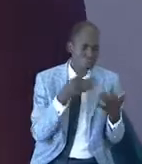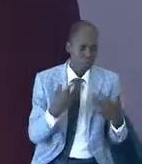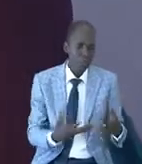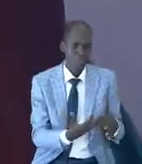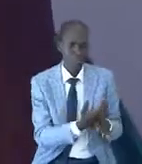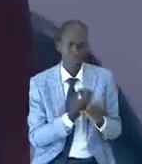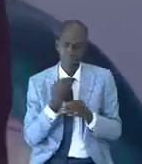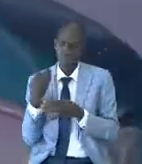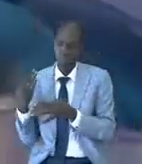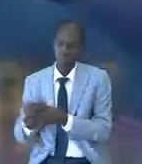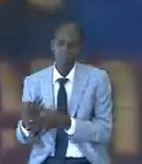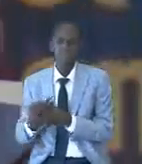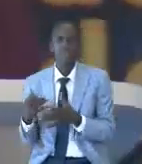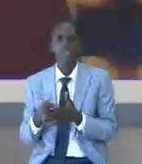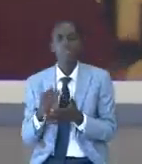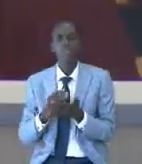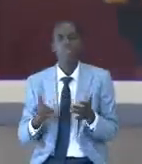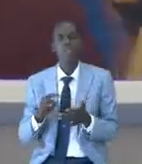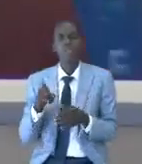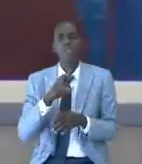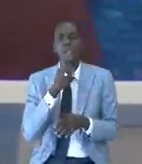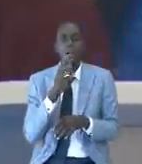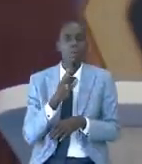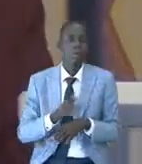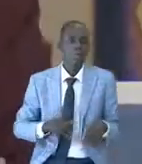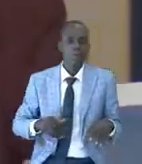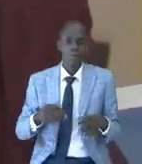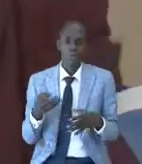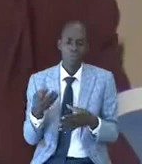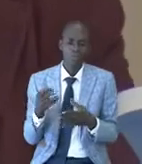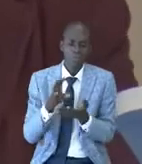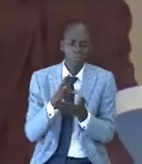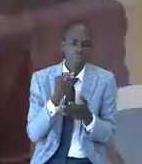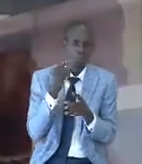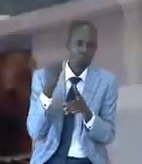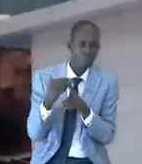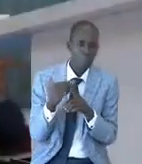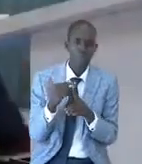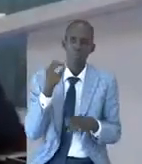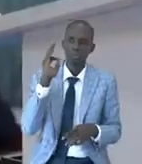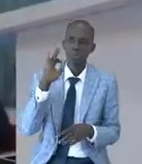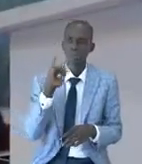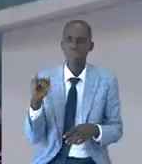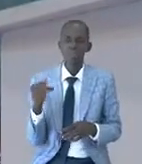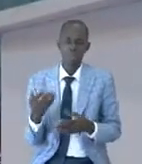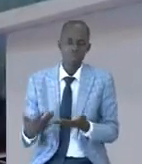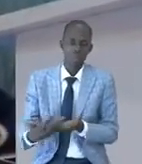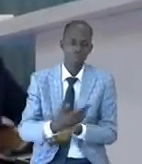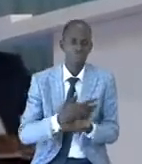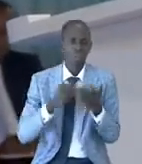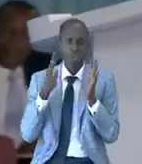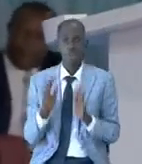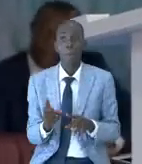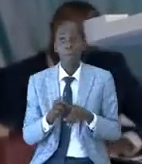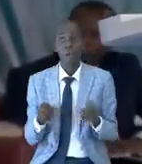go about as sermon message collectors. But you know, my brother, my sister, it is what you